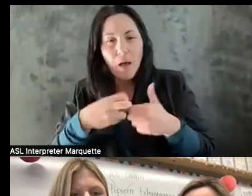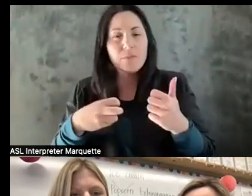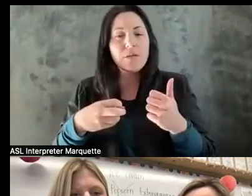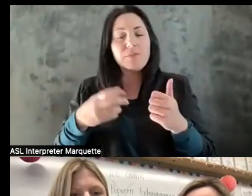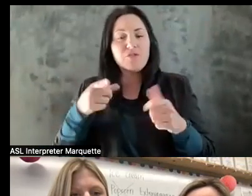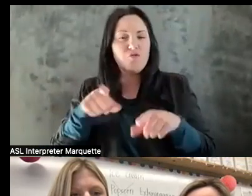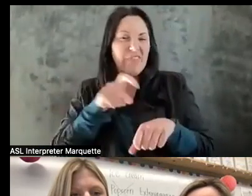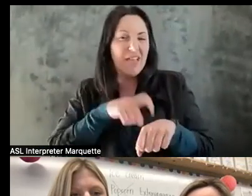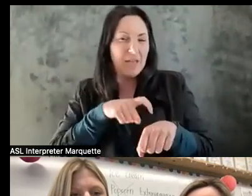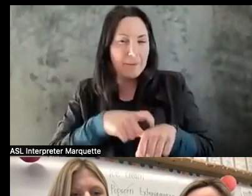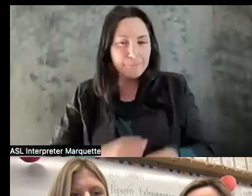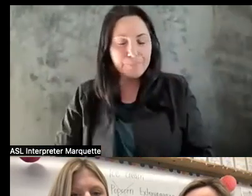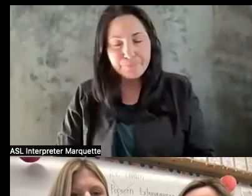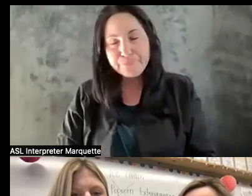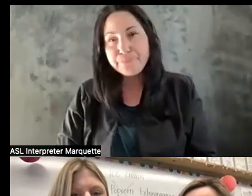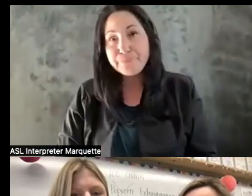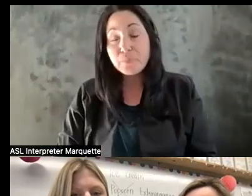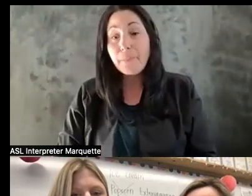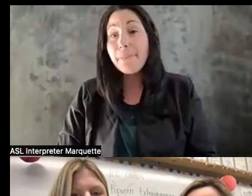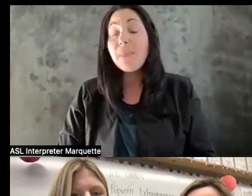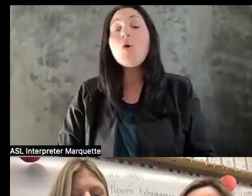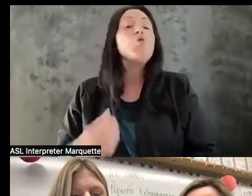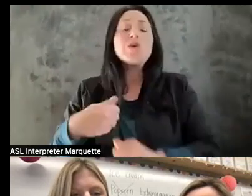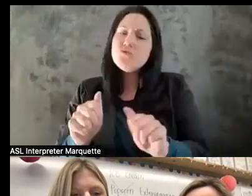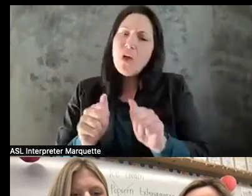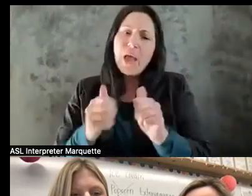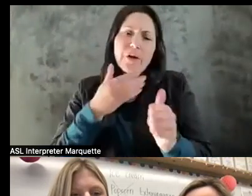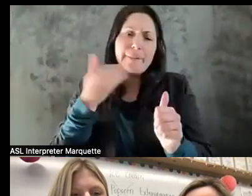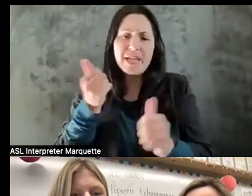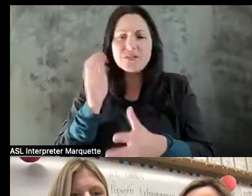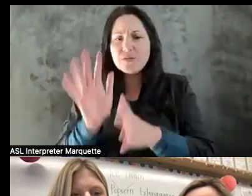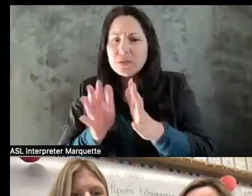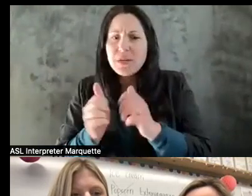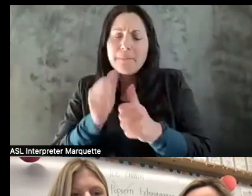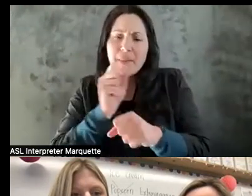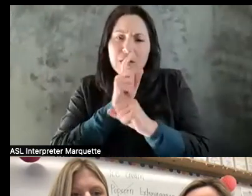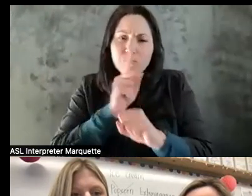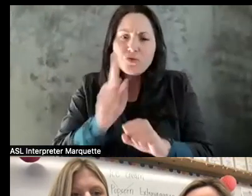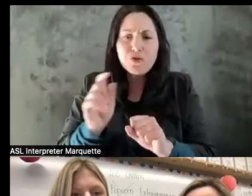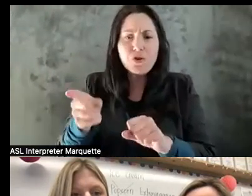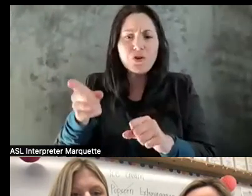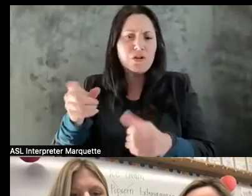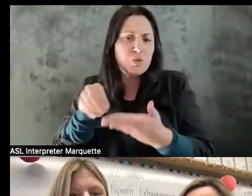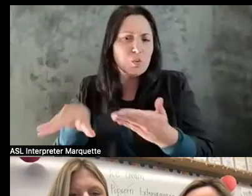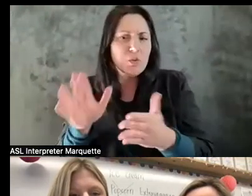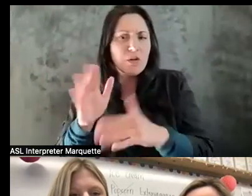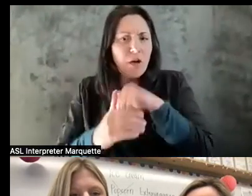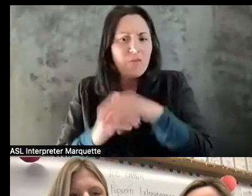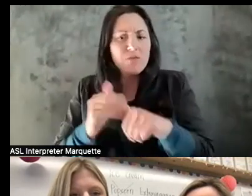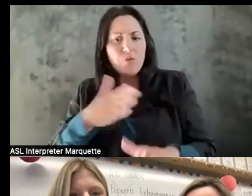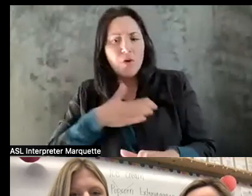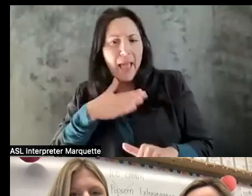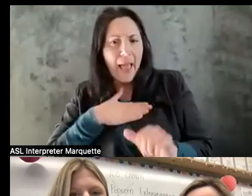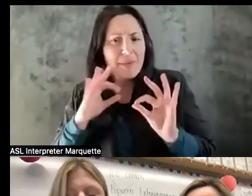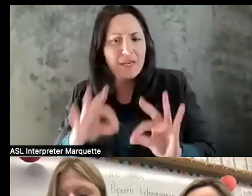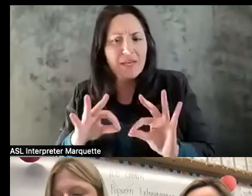during those times. And we do our best to make sure there's always someone there to make sure that they're comfortable and happy and